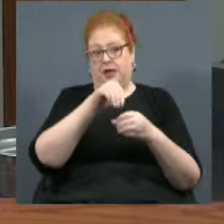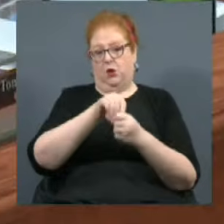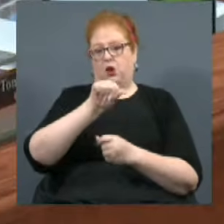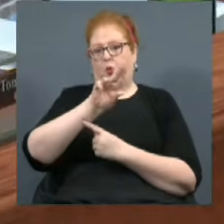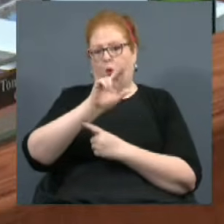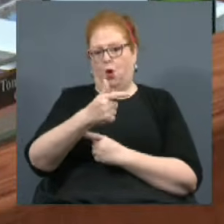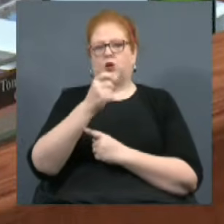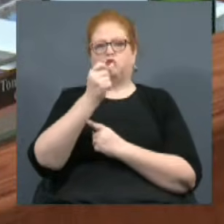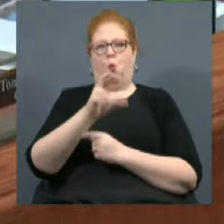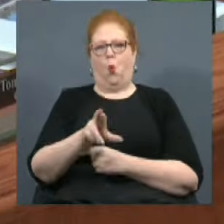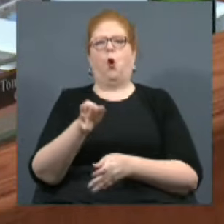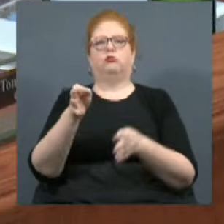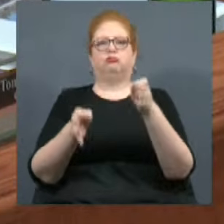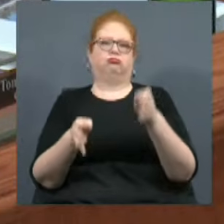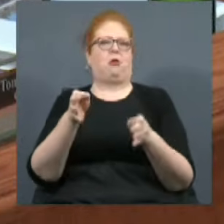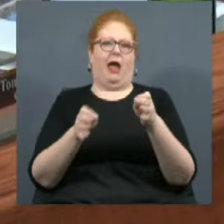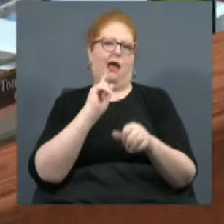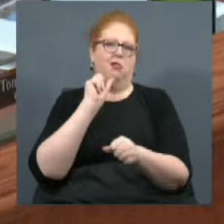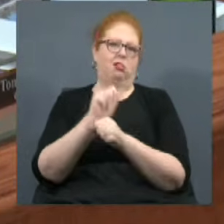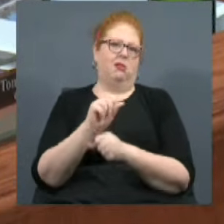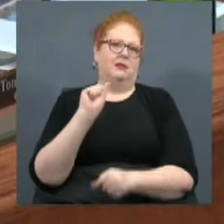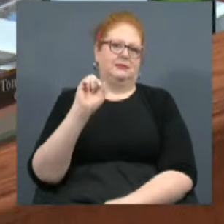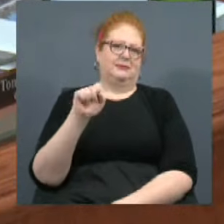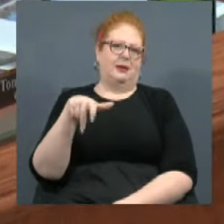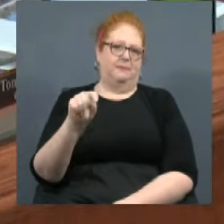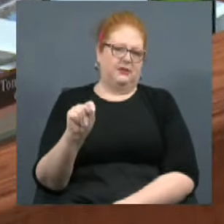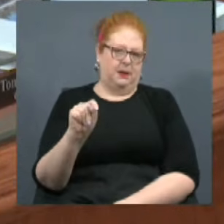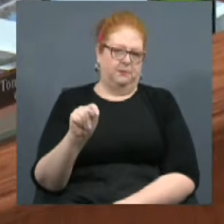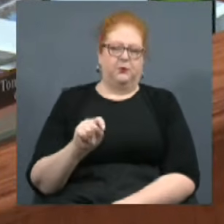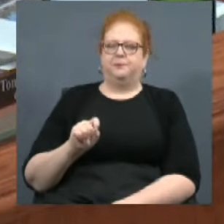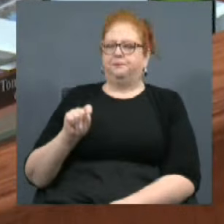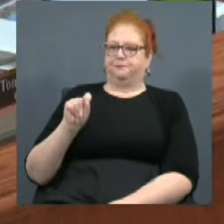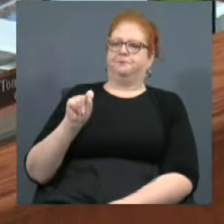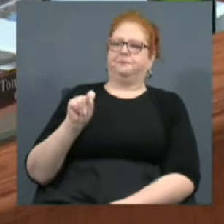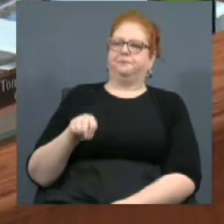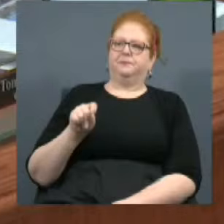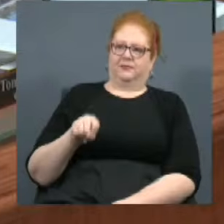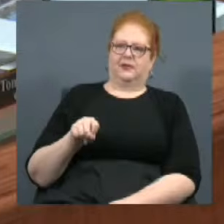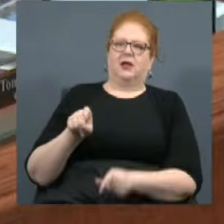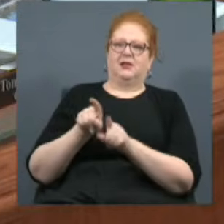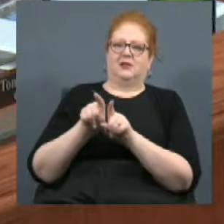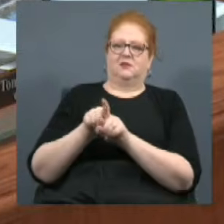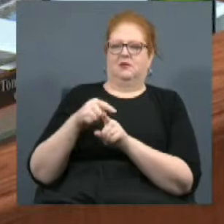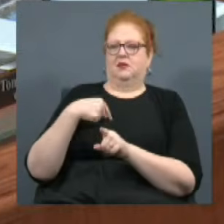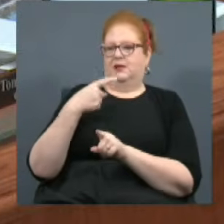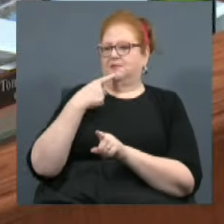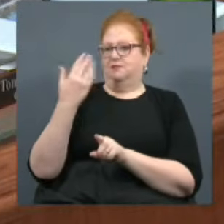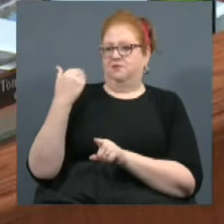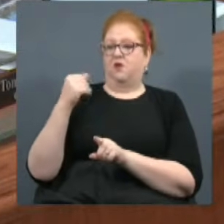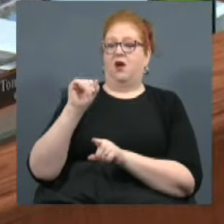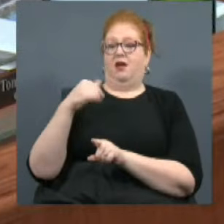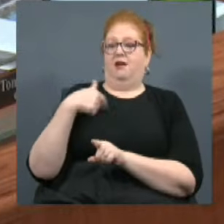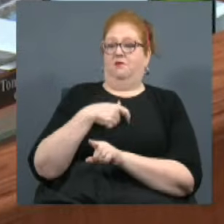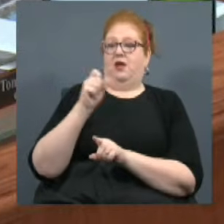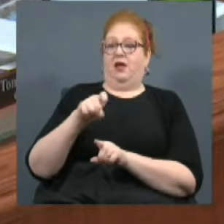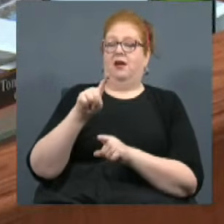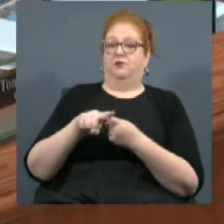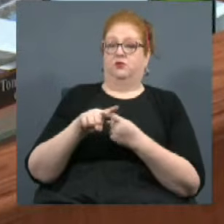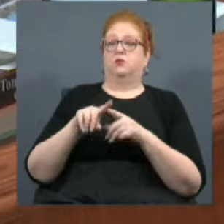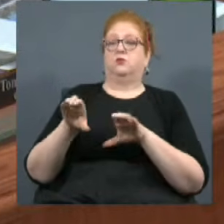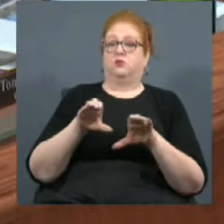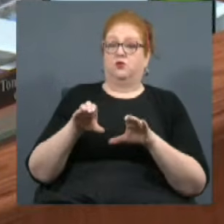of some sort. Right. And I will emphasize the most of, for what I said before, the deeper we have to go than this one